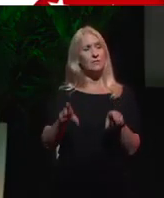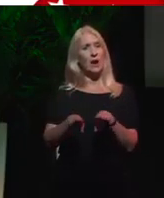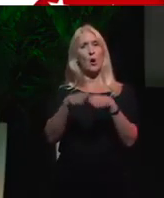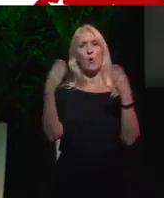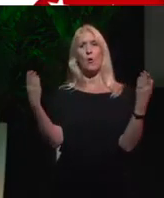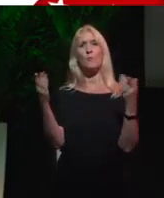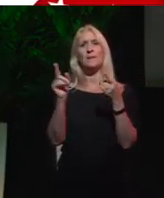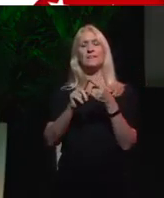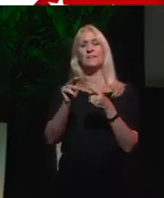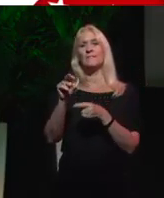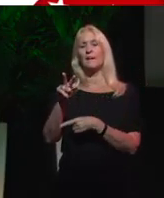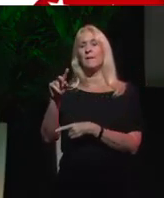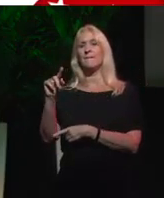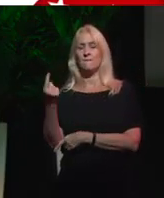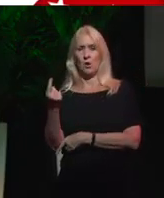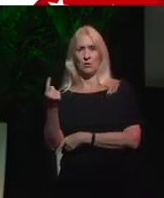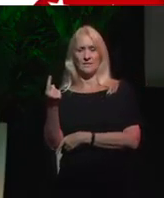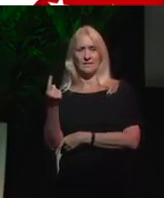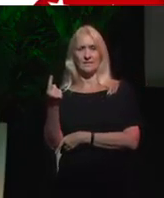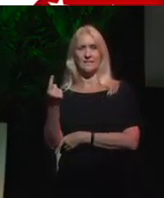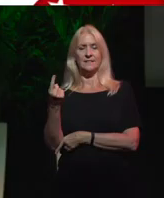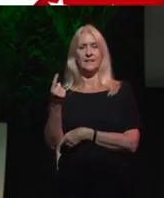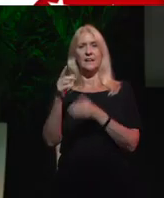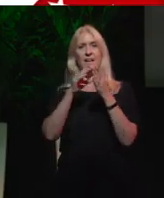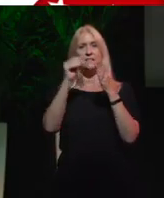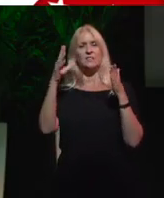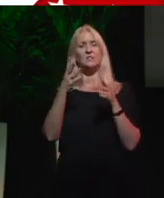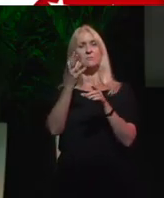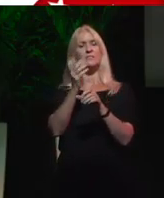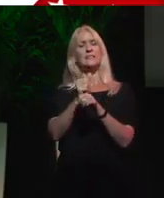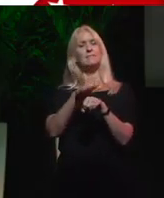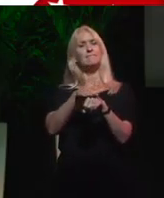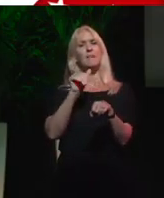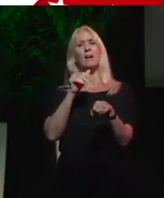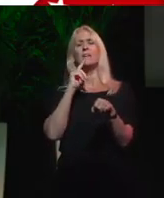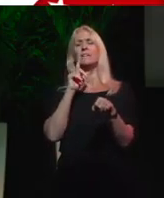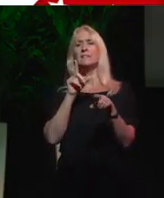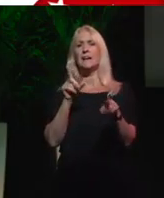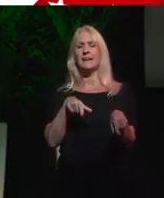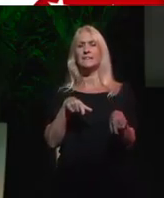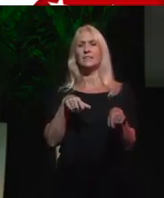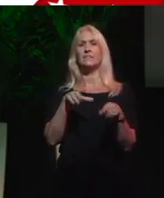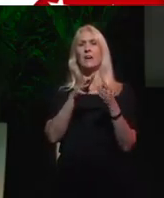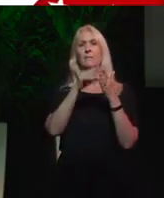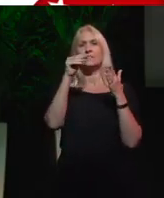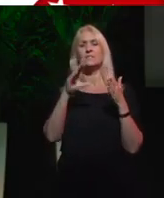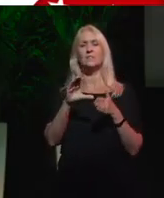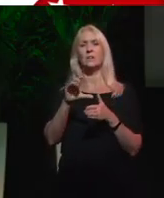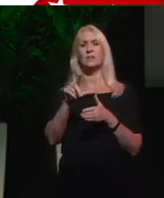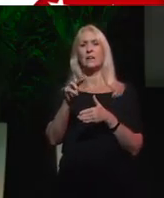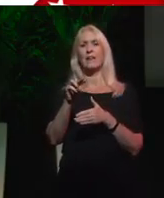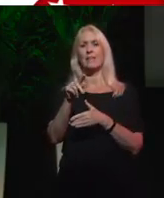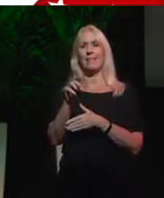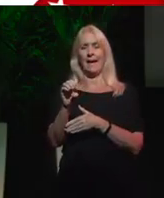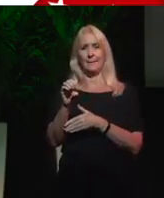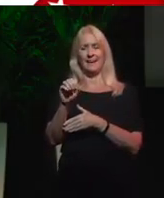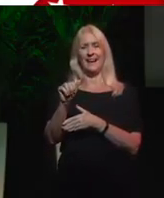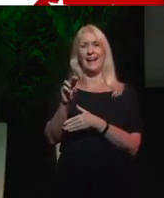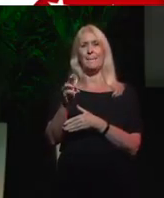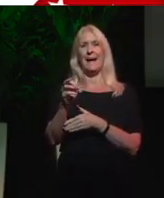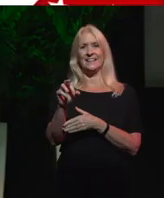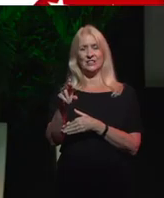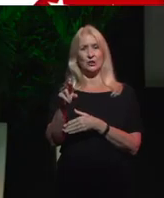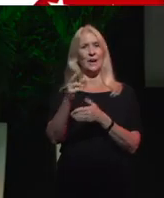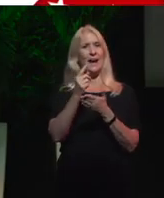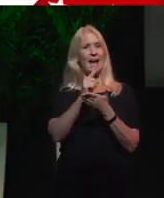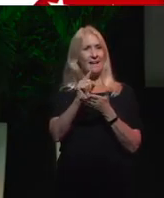until November 1st. Students will receive a call to action from a student climate ambassador. Each week, an email will be sent with